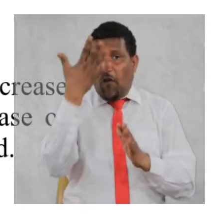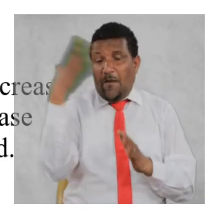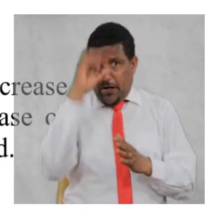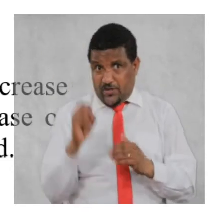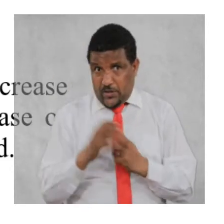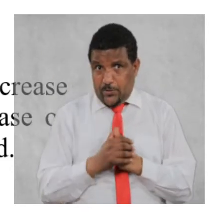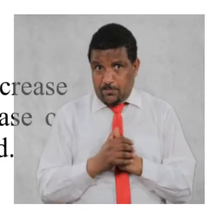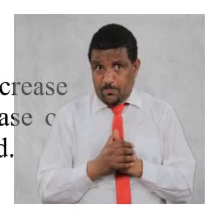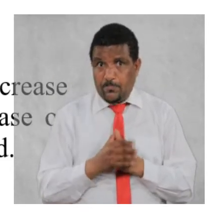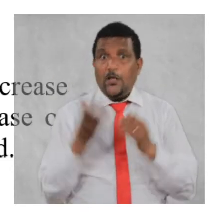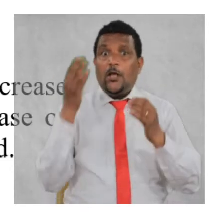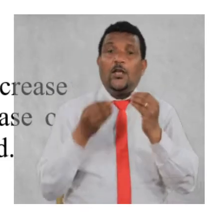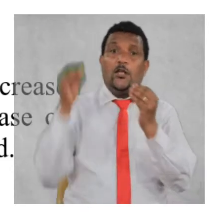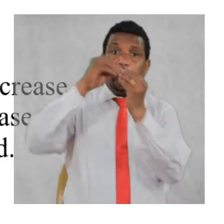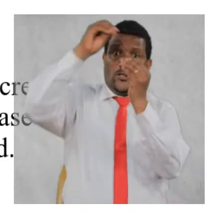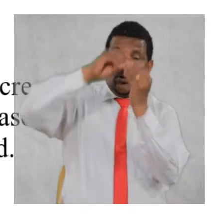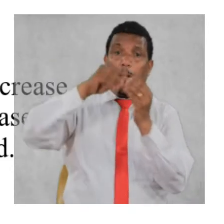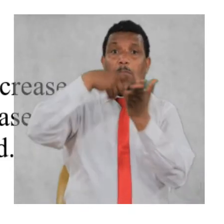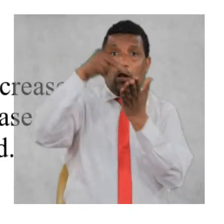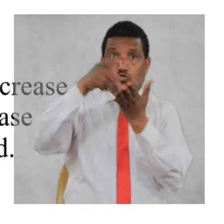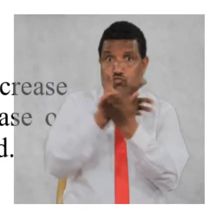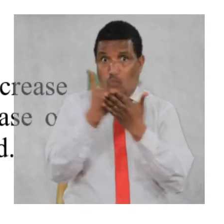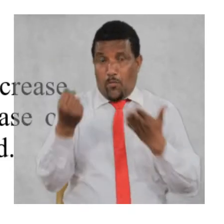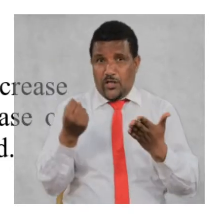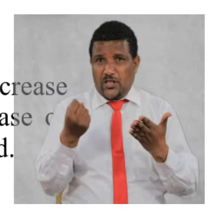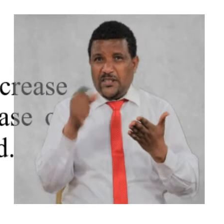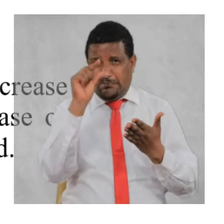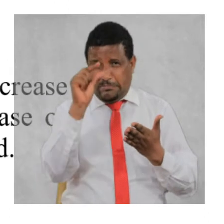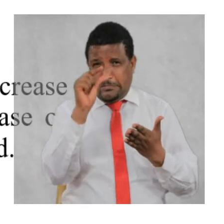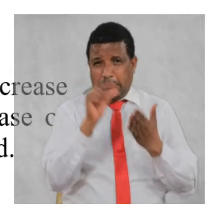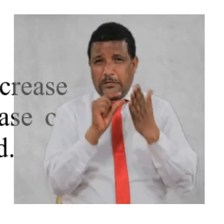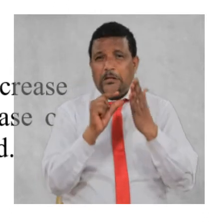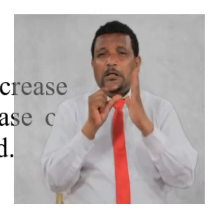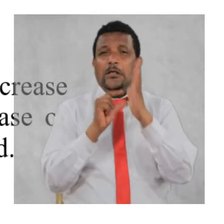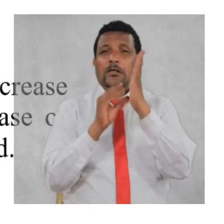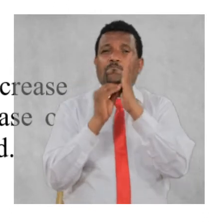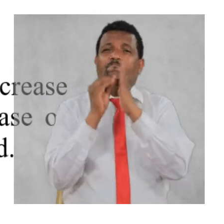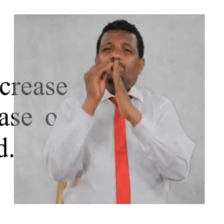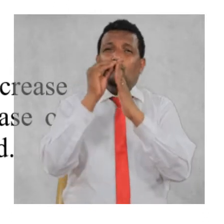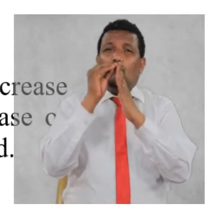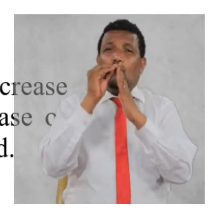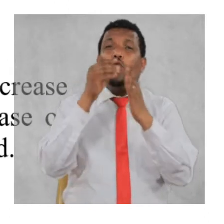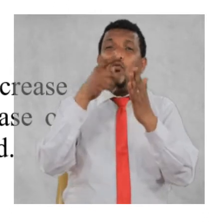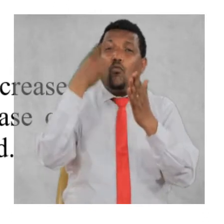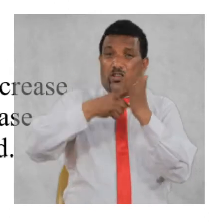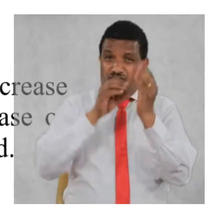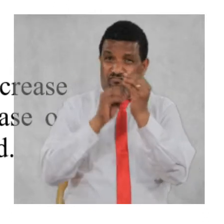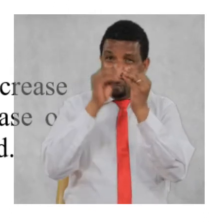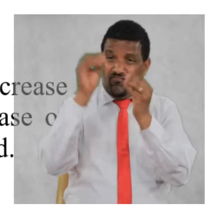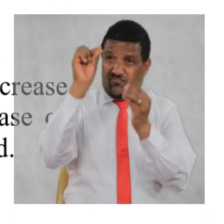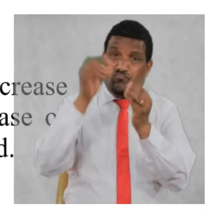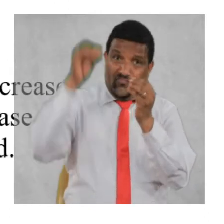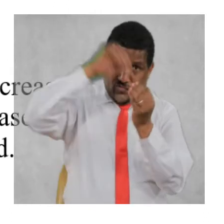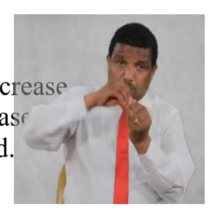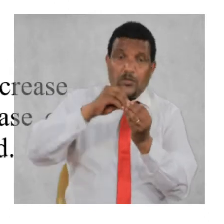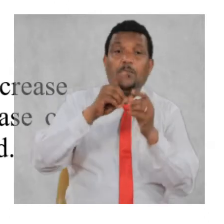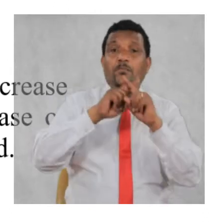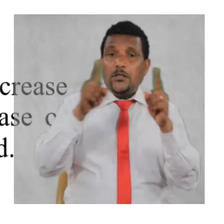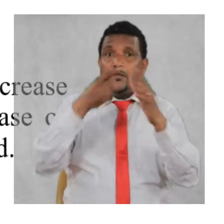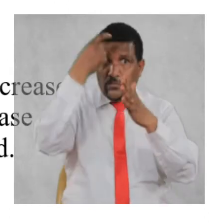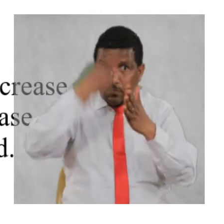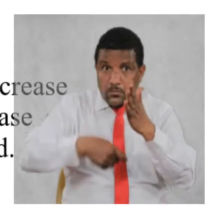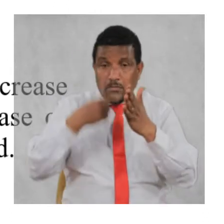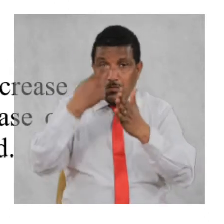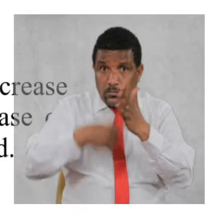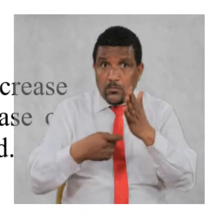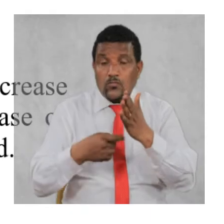5% increase in price of a commodity is a little increment in price of a commodity, but the resulting